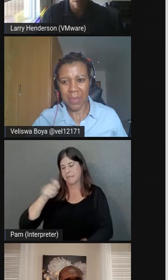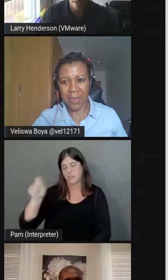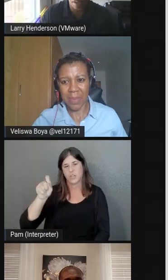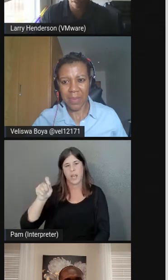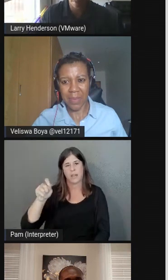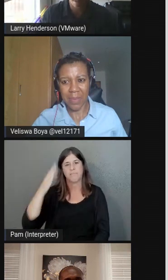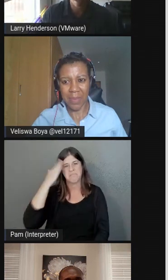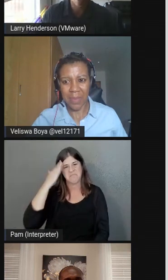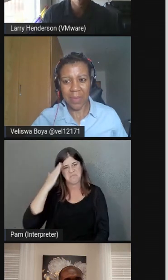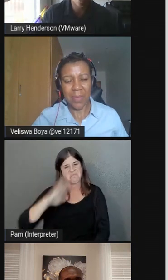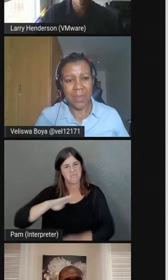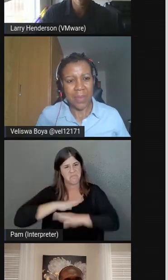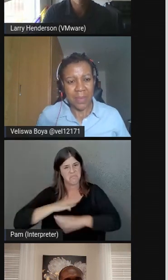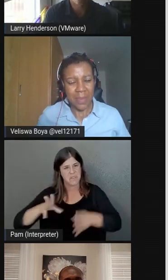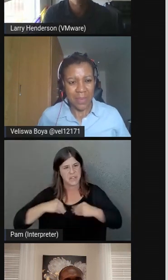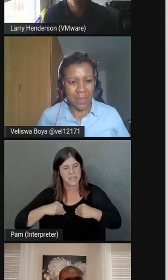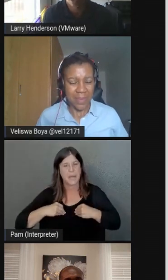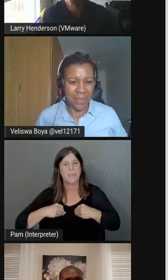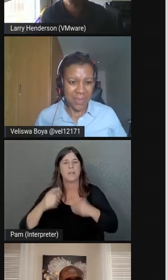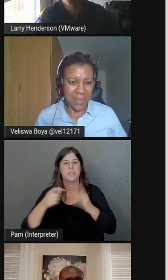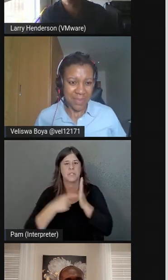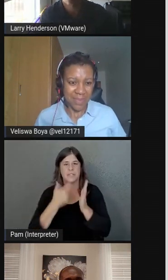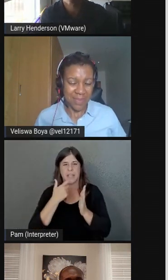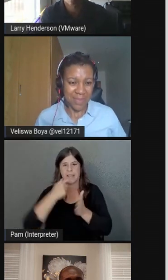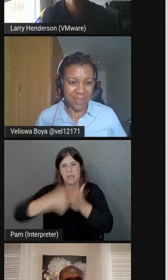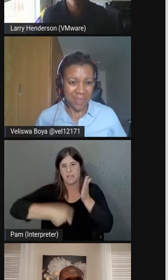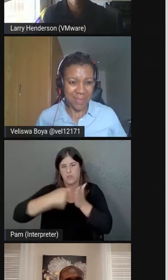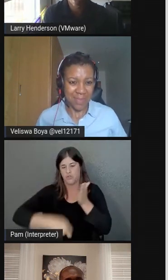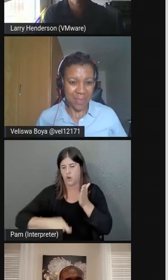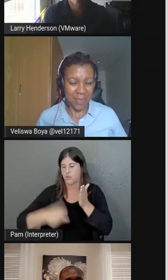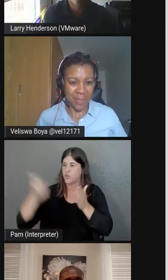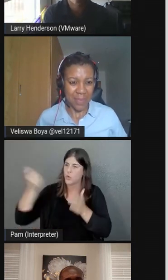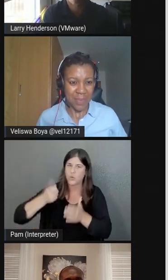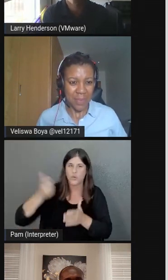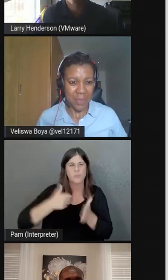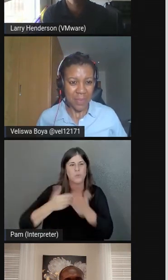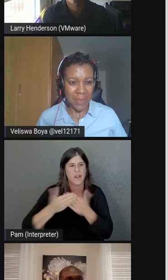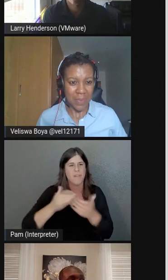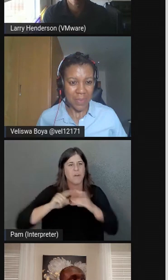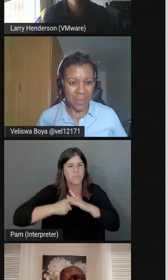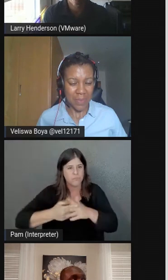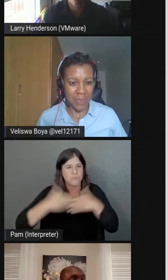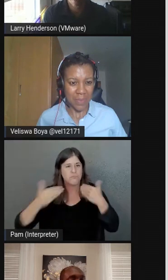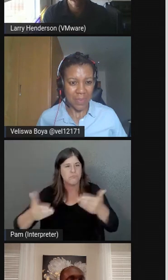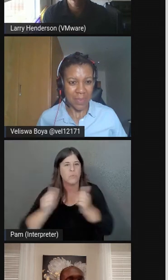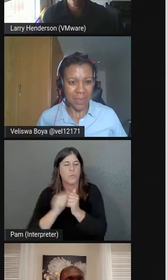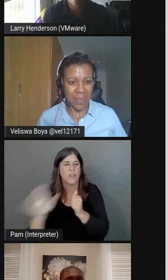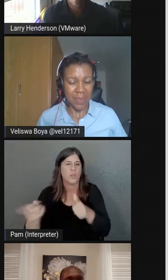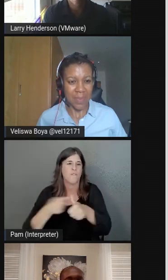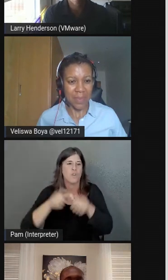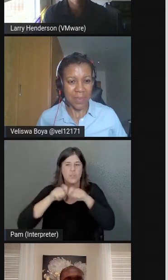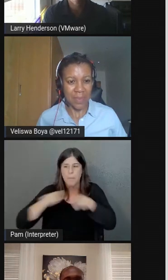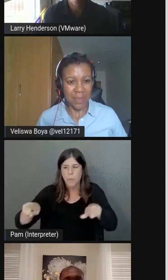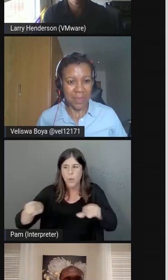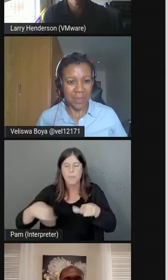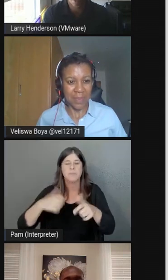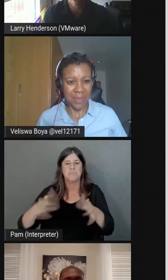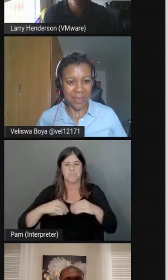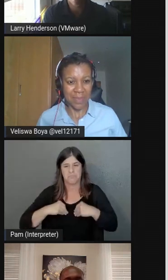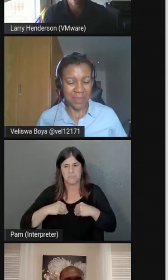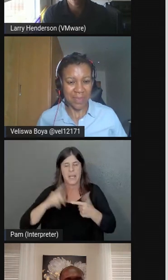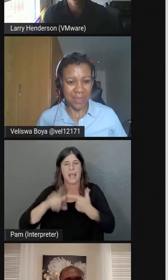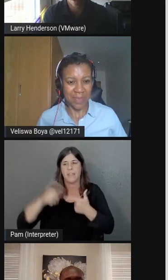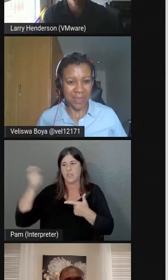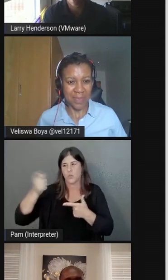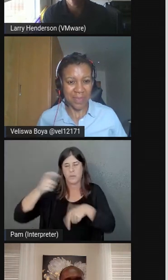acknowledgement information, showing that the charges or the subscription then will be activated as associated with your first deployment, and that the subscription period